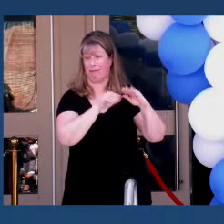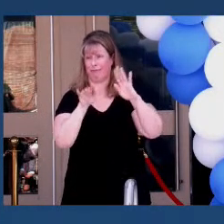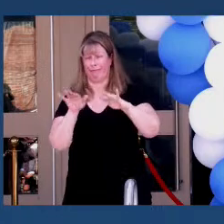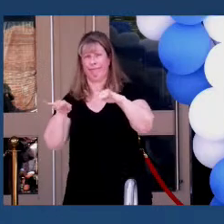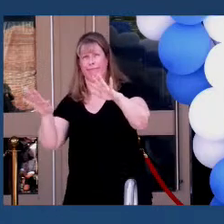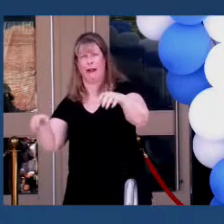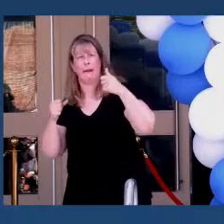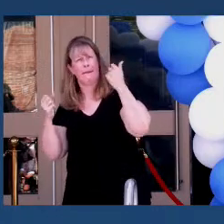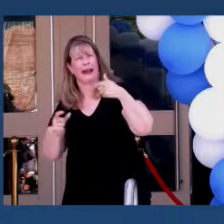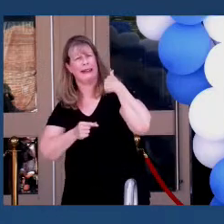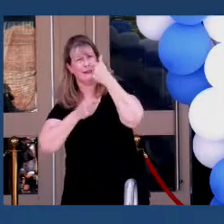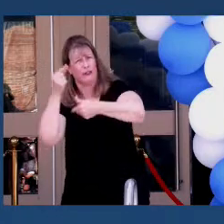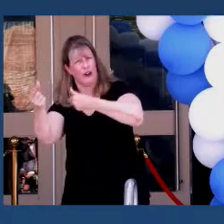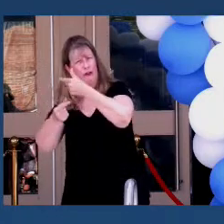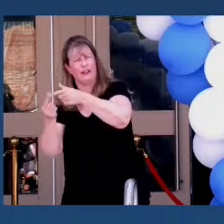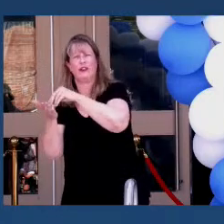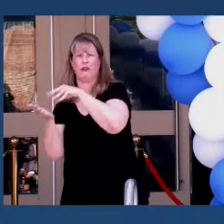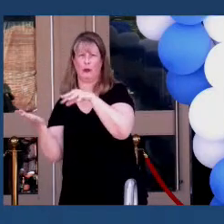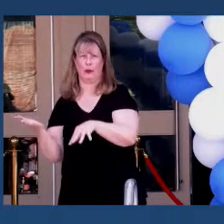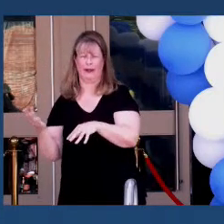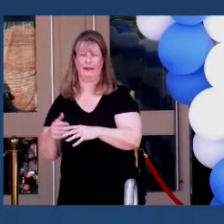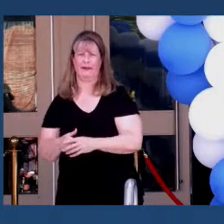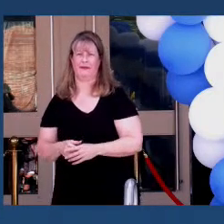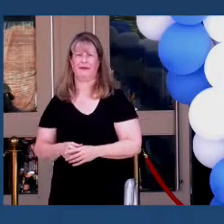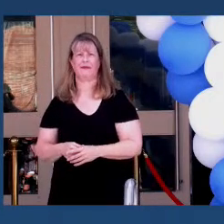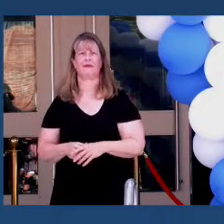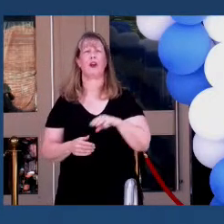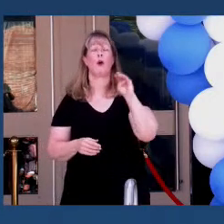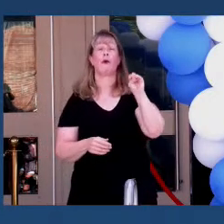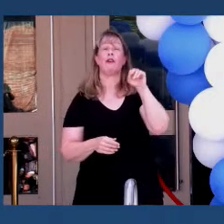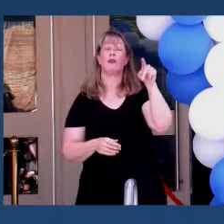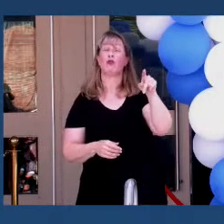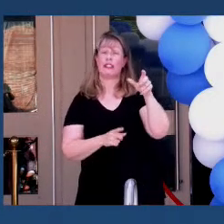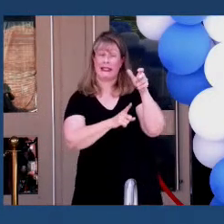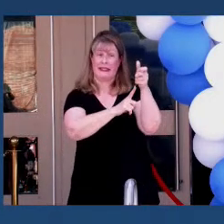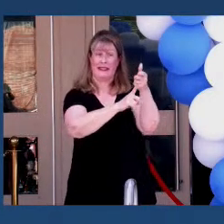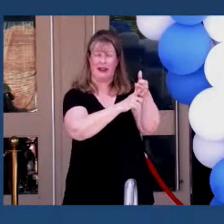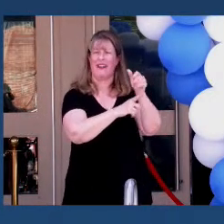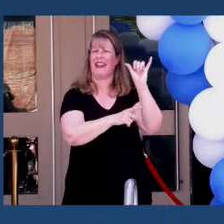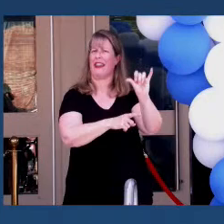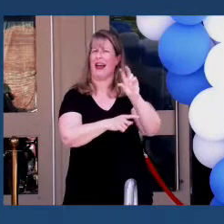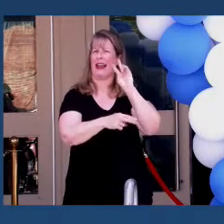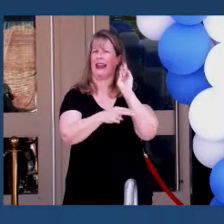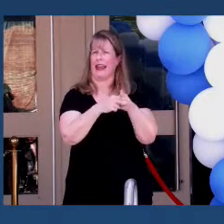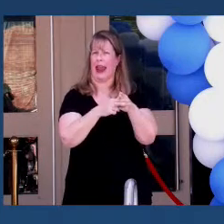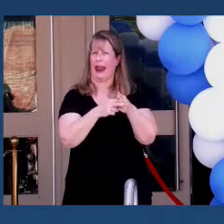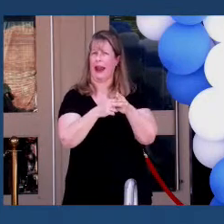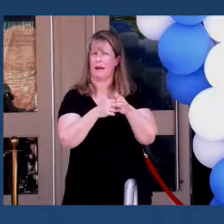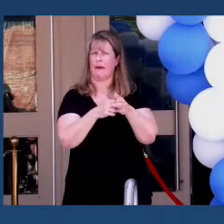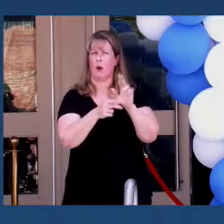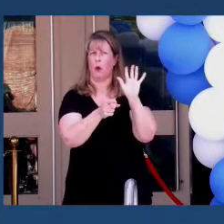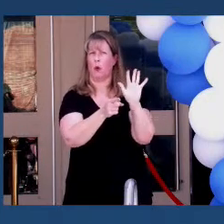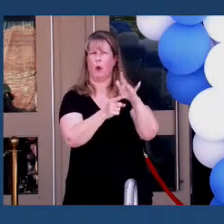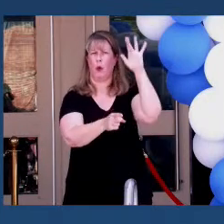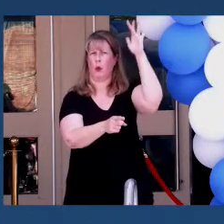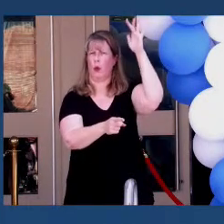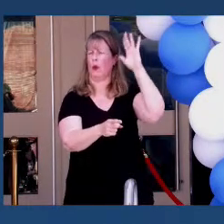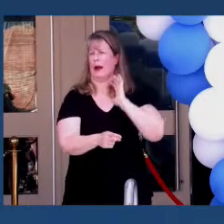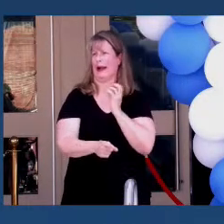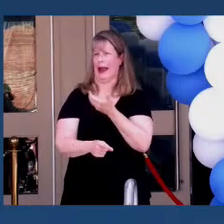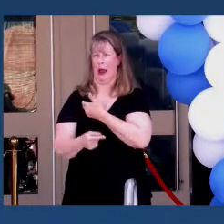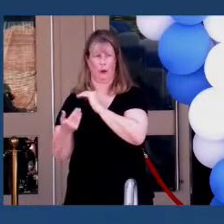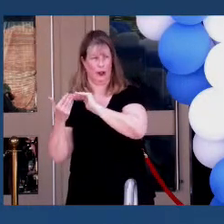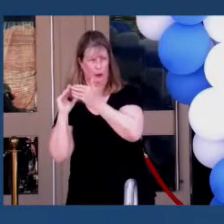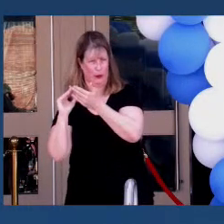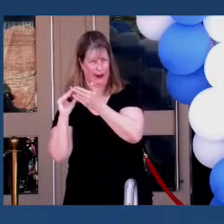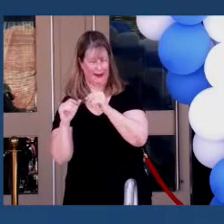many generations. Maurice Pritchett Sr. is a name that resonates deeply within our